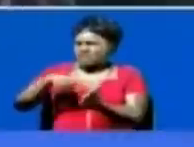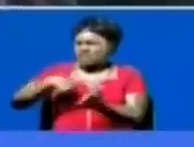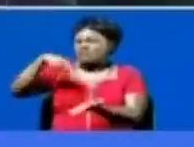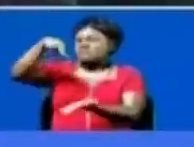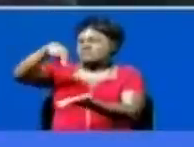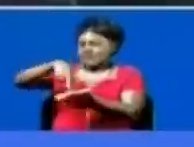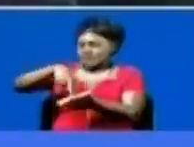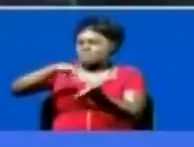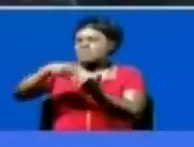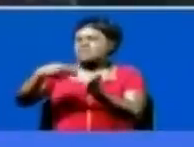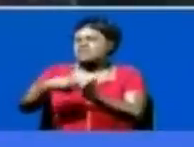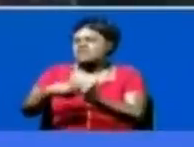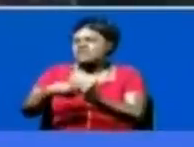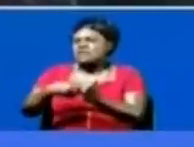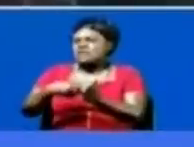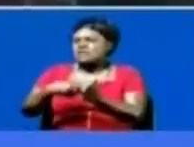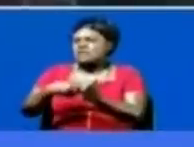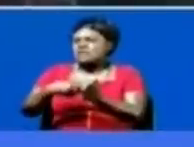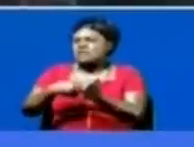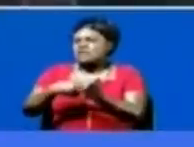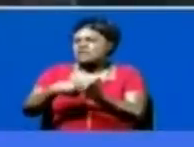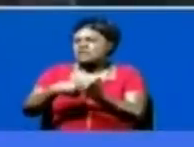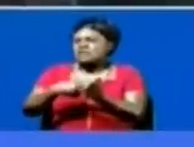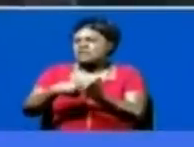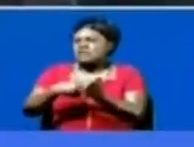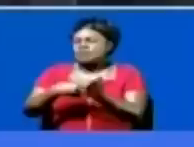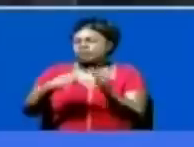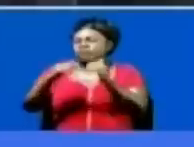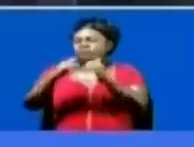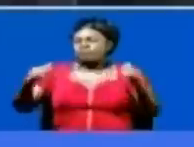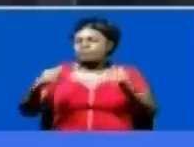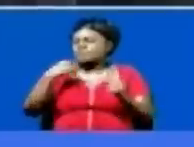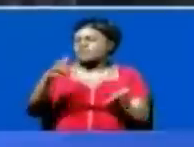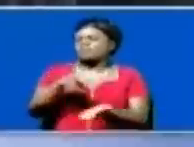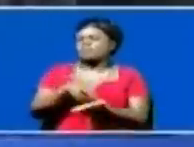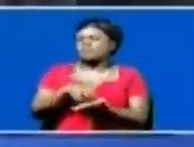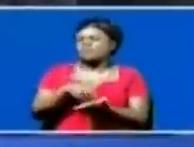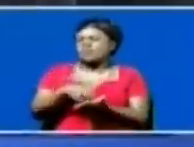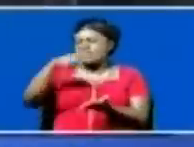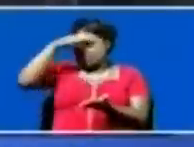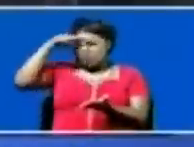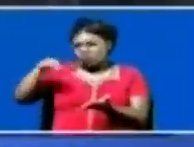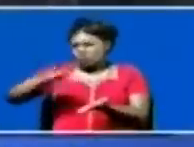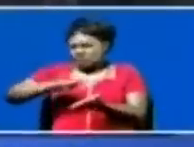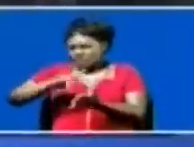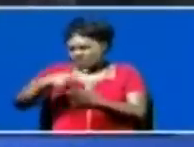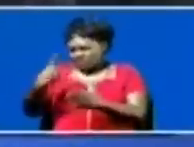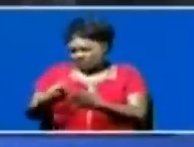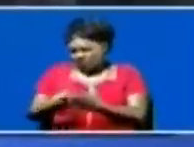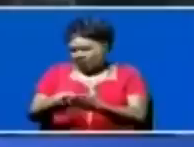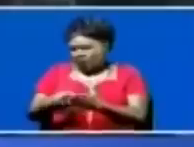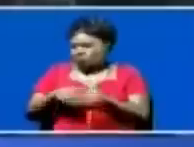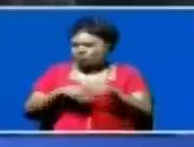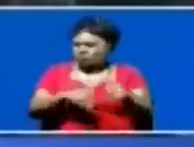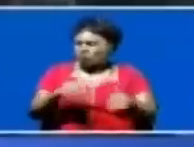feet, meaning he should have called a division on every single one of those positions. And because he failed to follow the